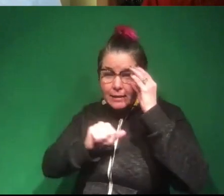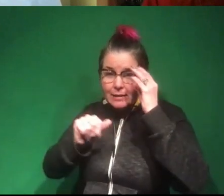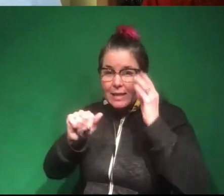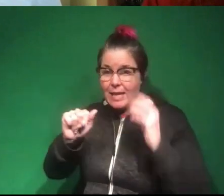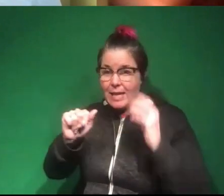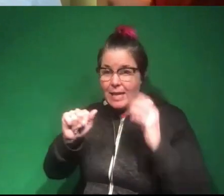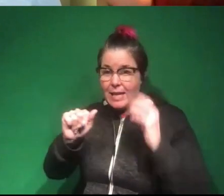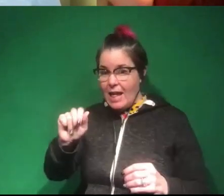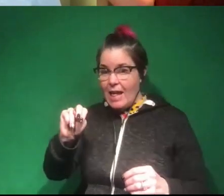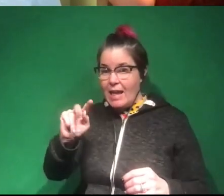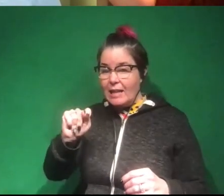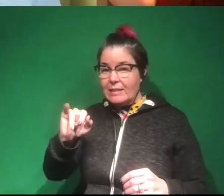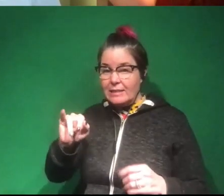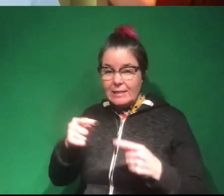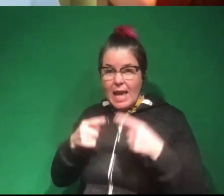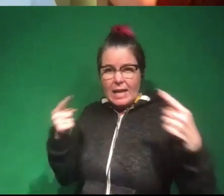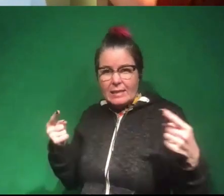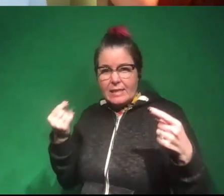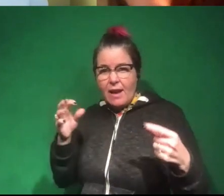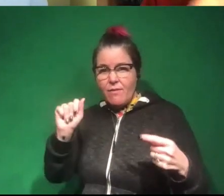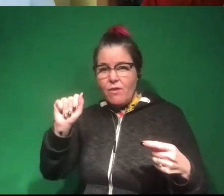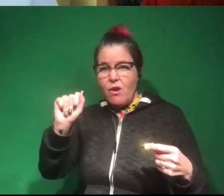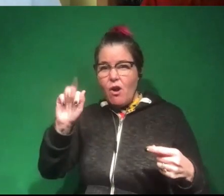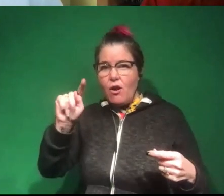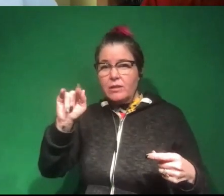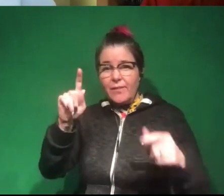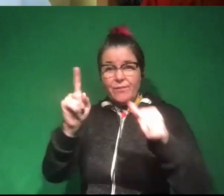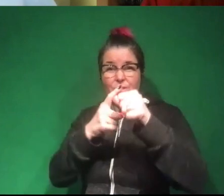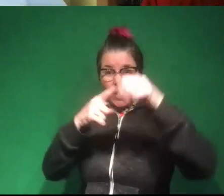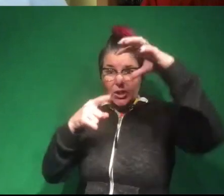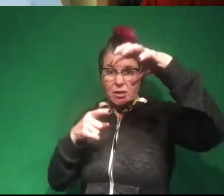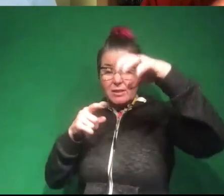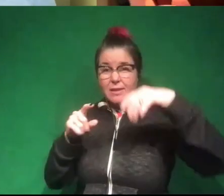the Arctic region. That's what I thought too. The Yeah, Arctic region maybe was discovered first, and then